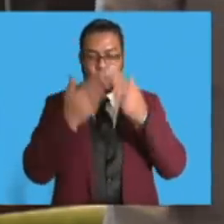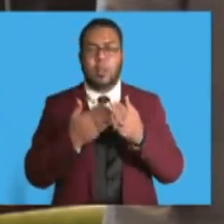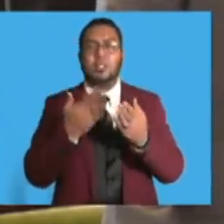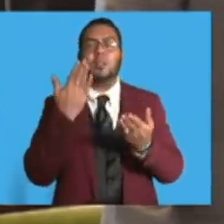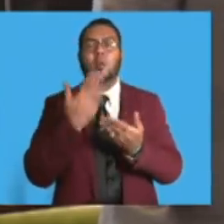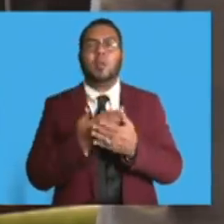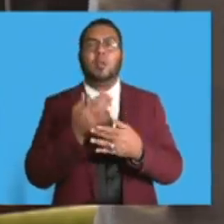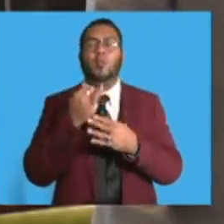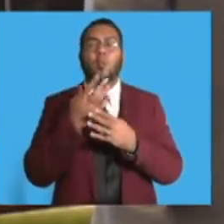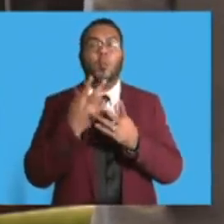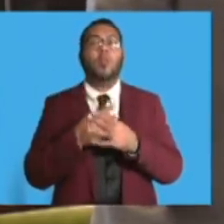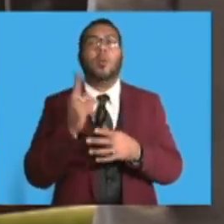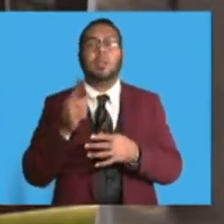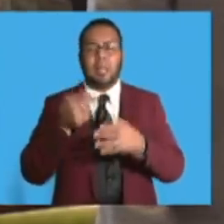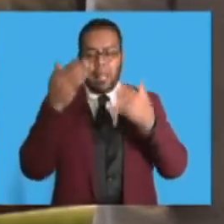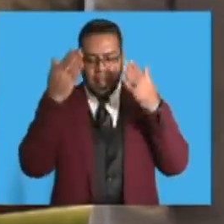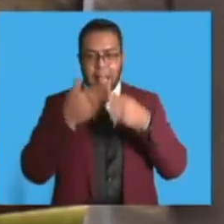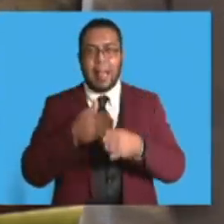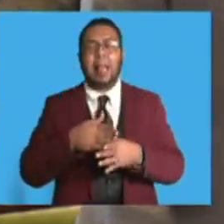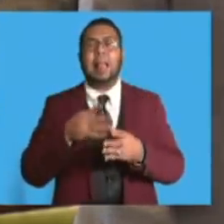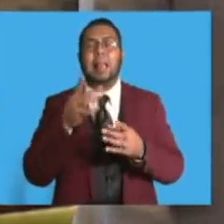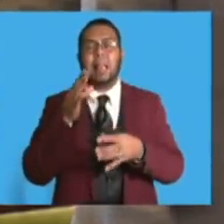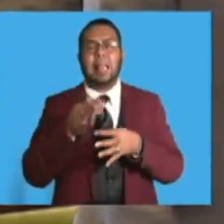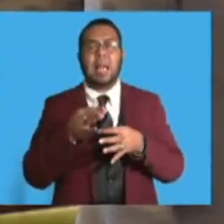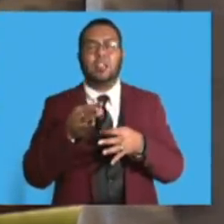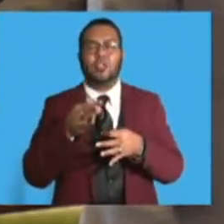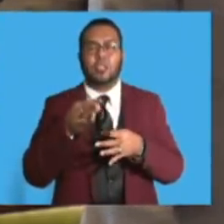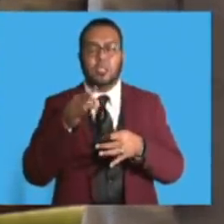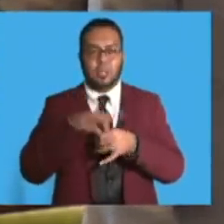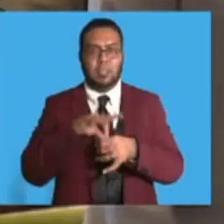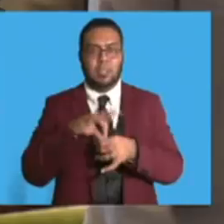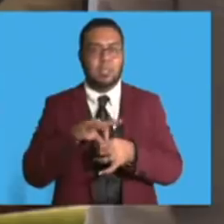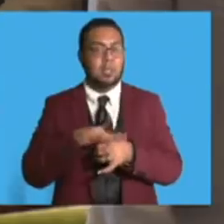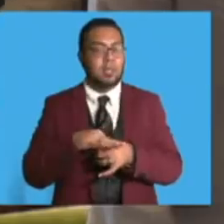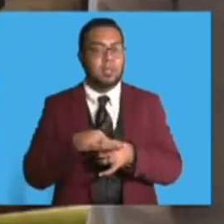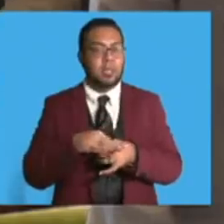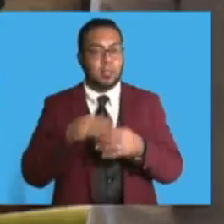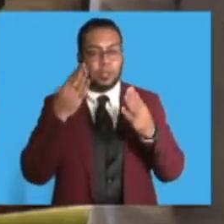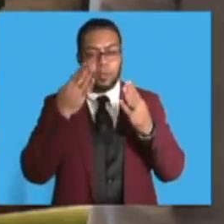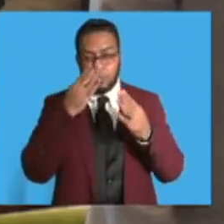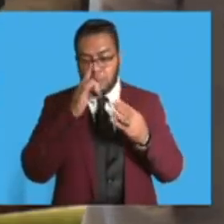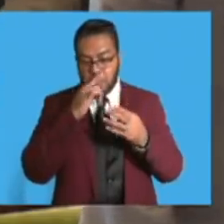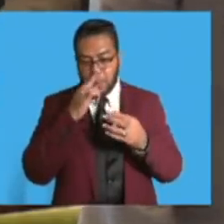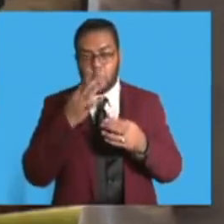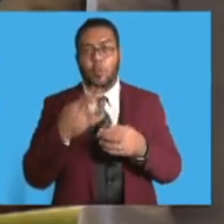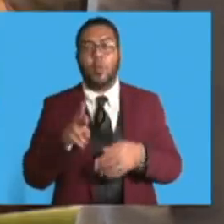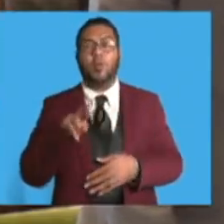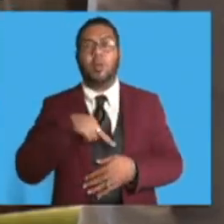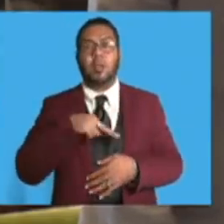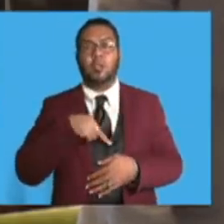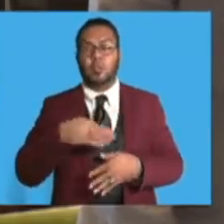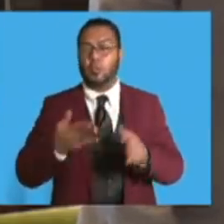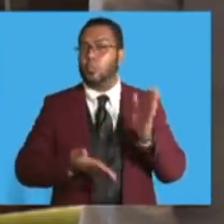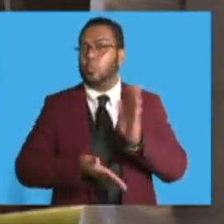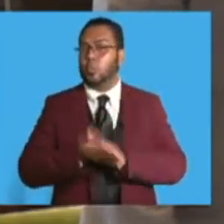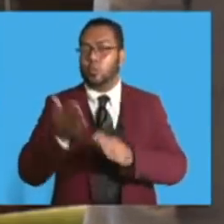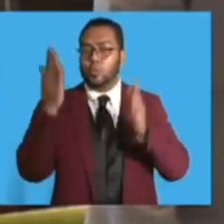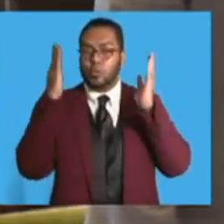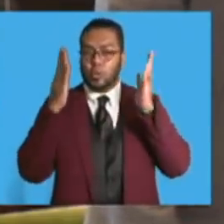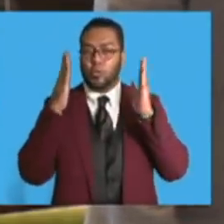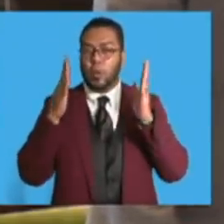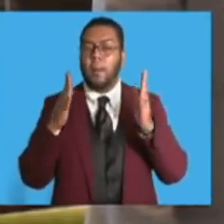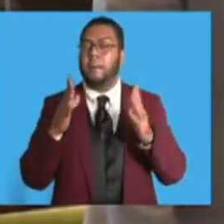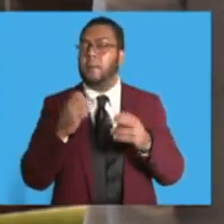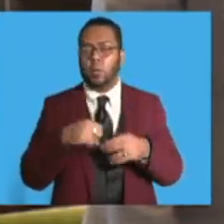elections. I know also that she questioned the hypocrisy of those who professed to be religious churchgoers, yet